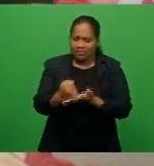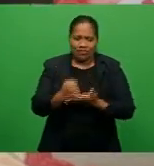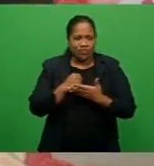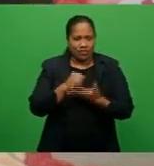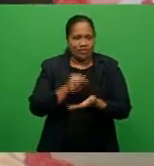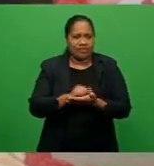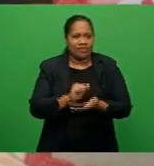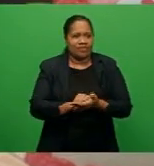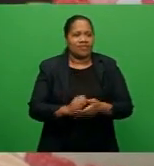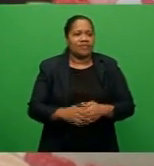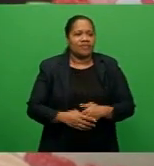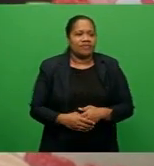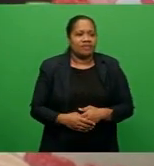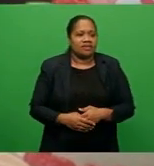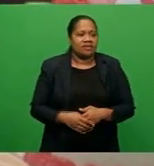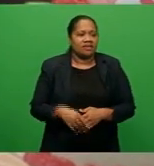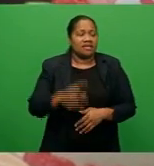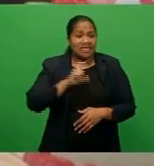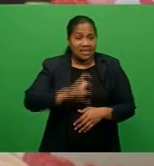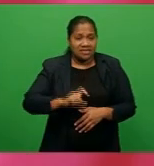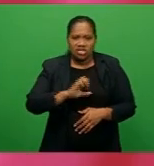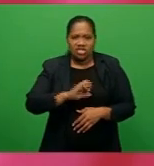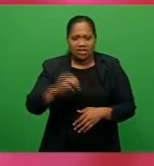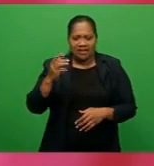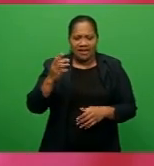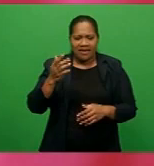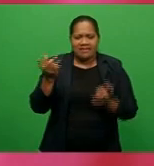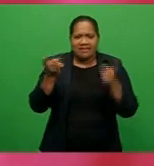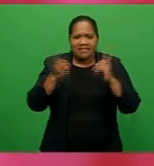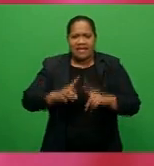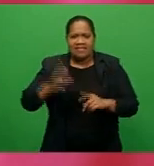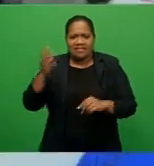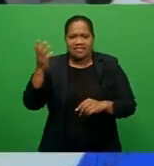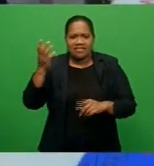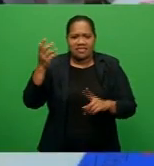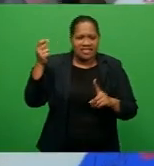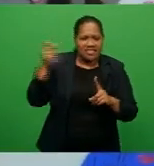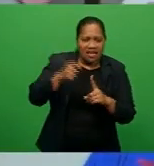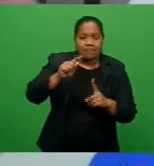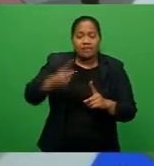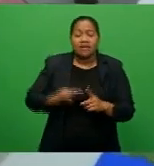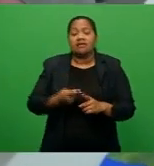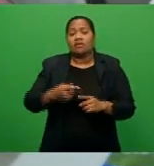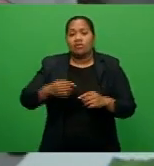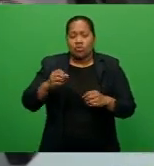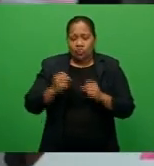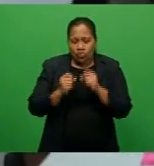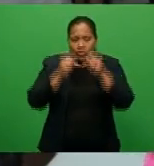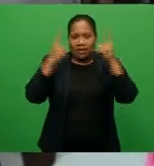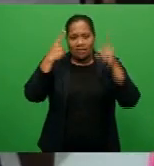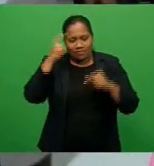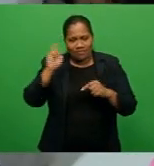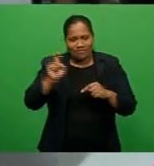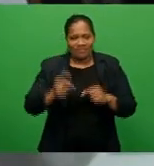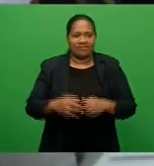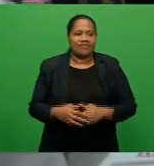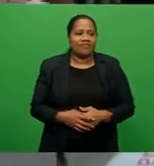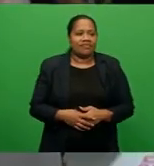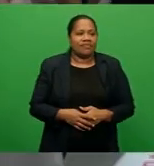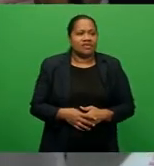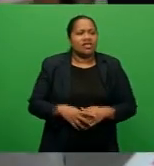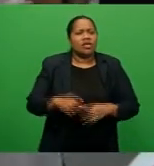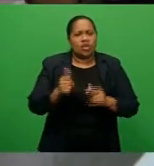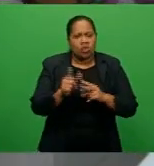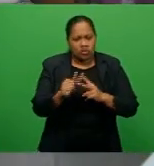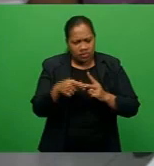death threat. It's a wake-up call. I chose life. Pastor Vili Rokovanda also shared his experience as a